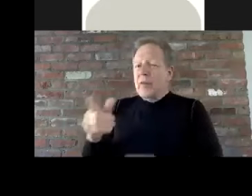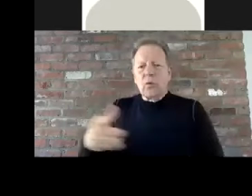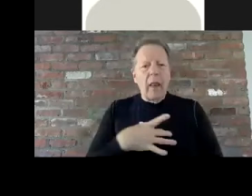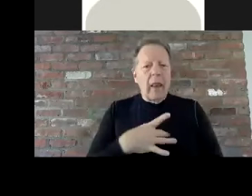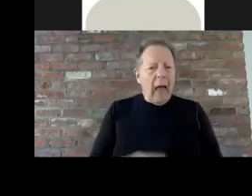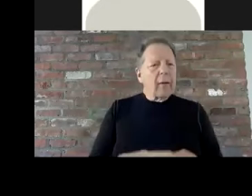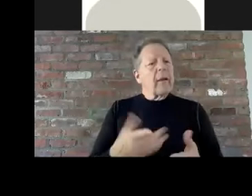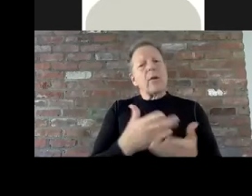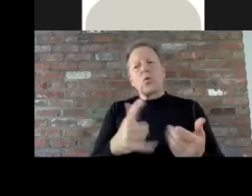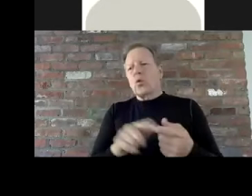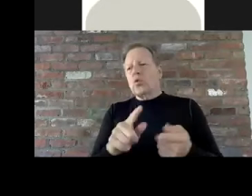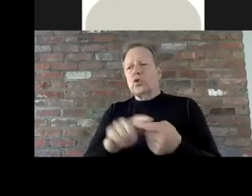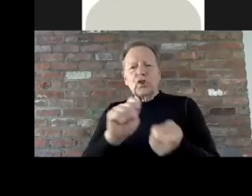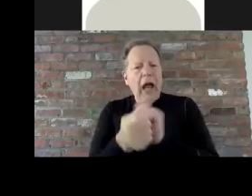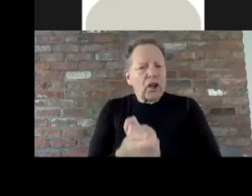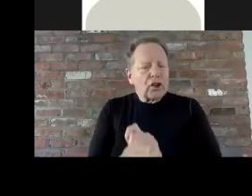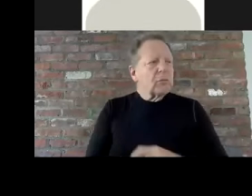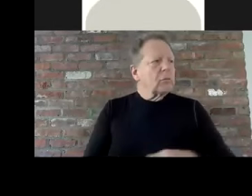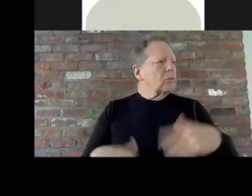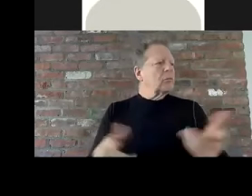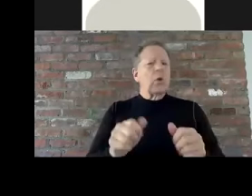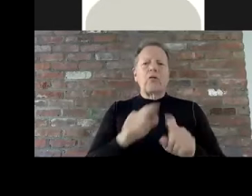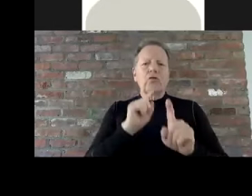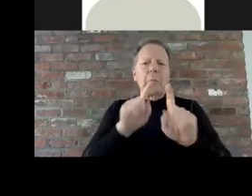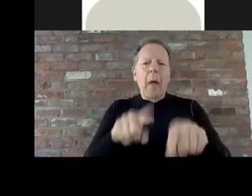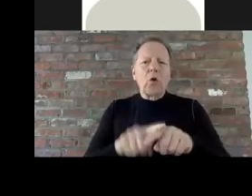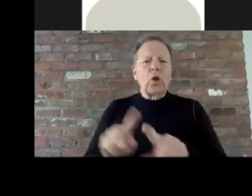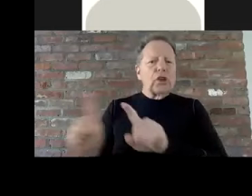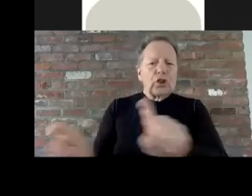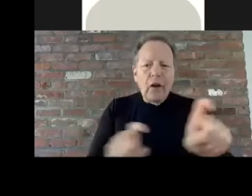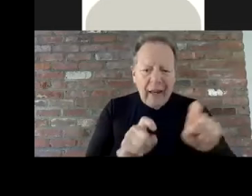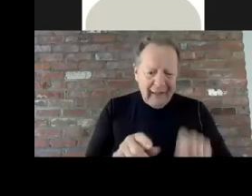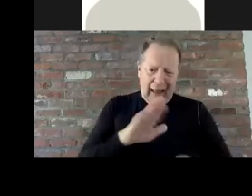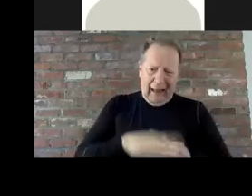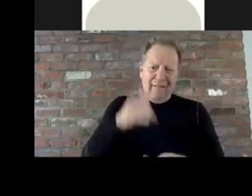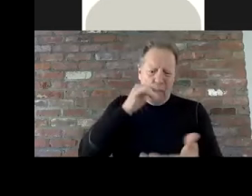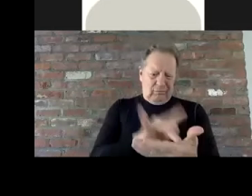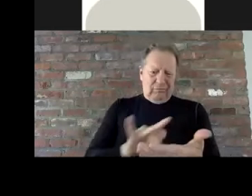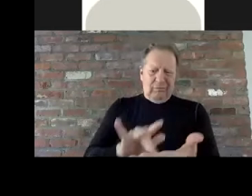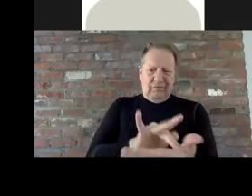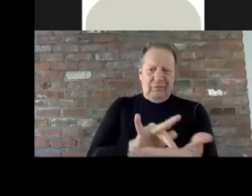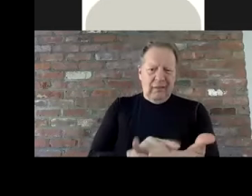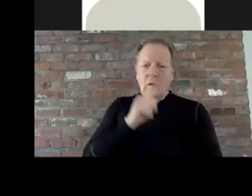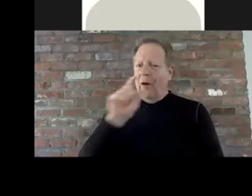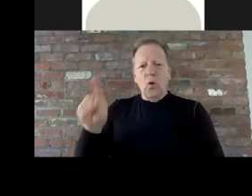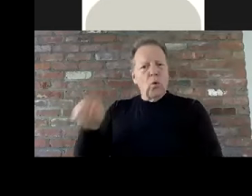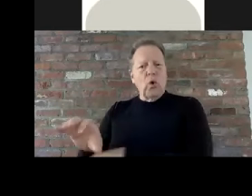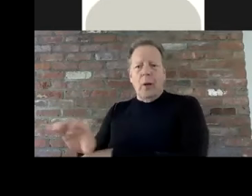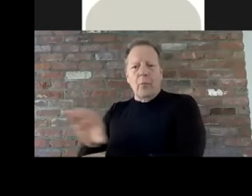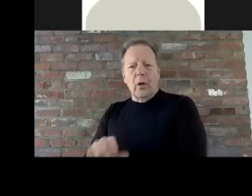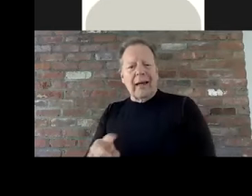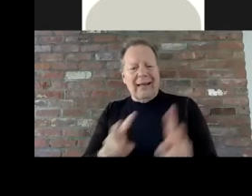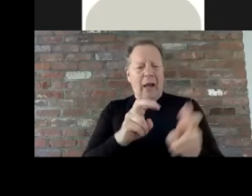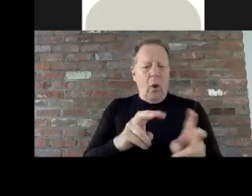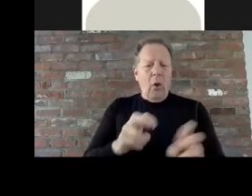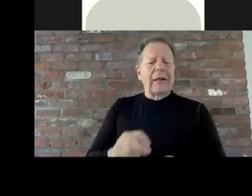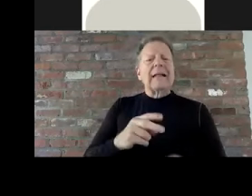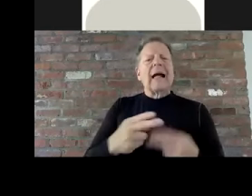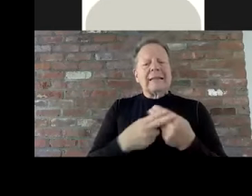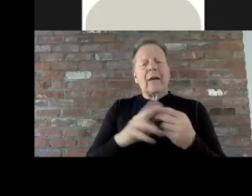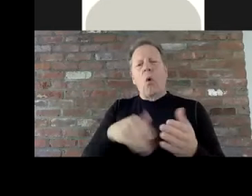you want to change. You can respond to surveys and download and save our events